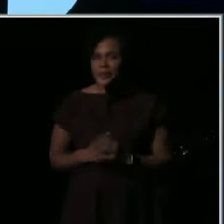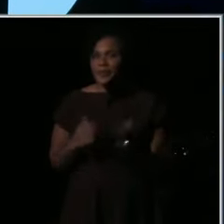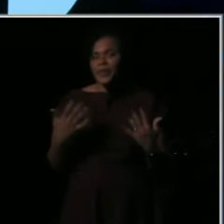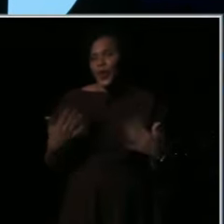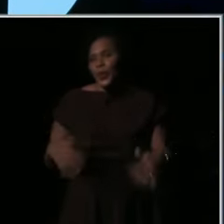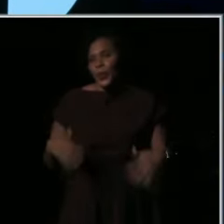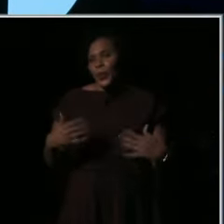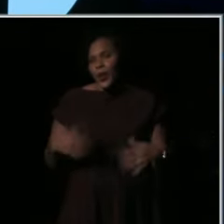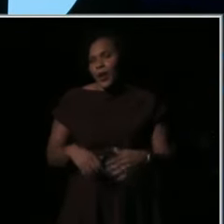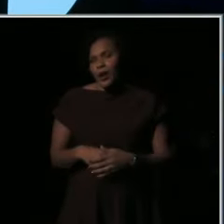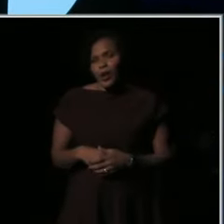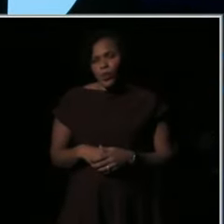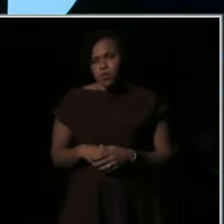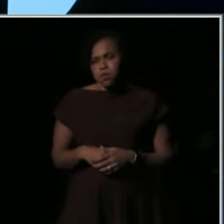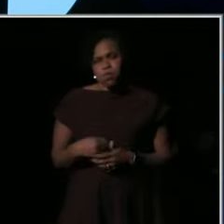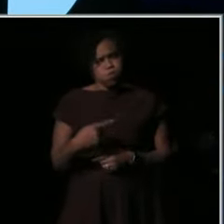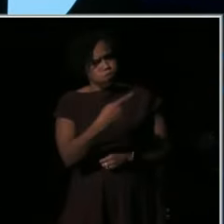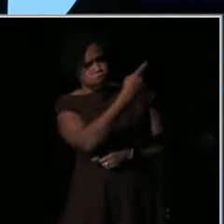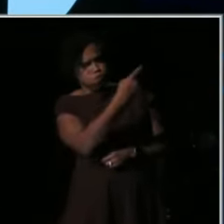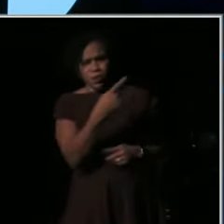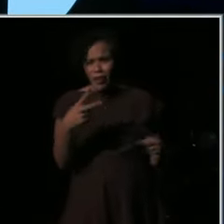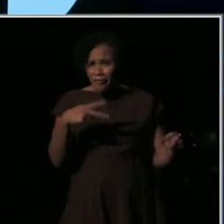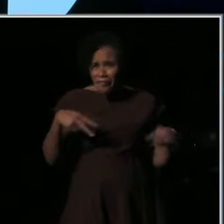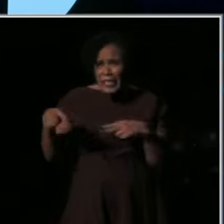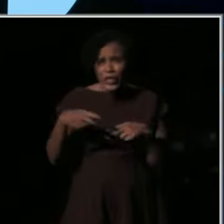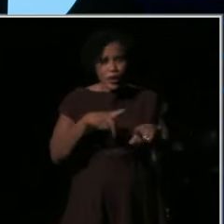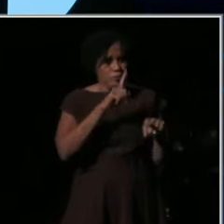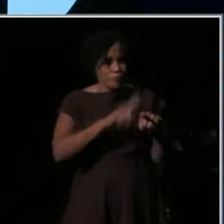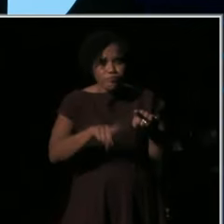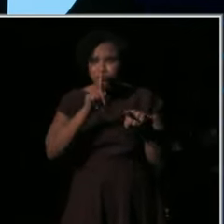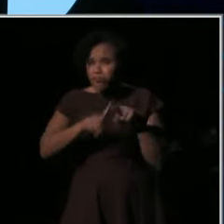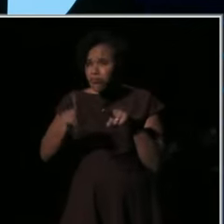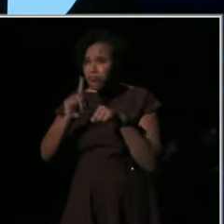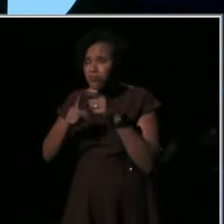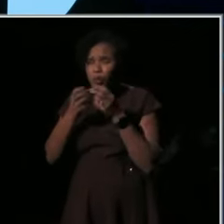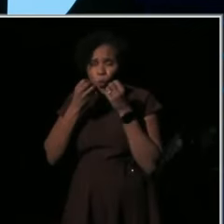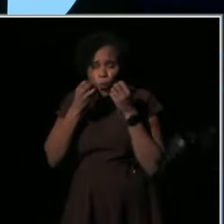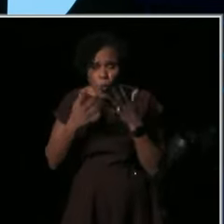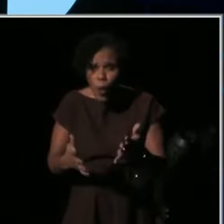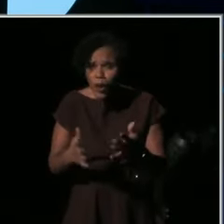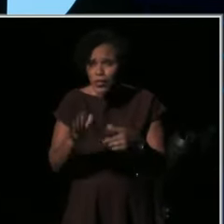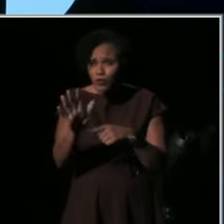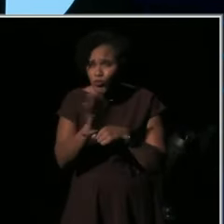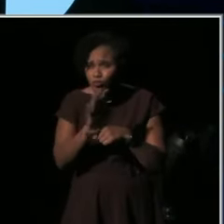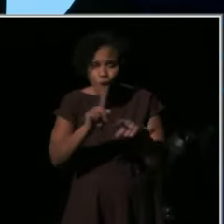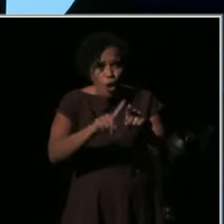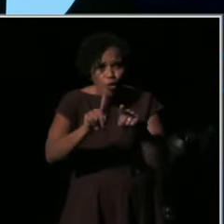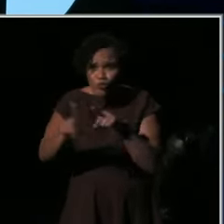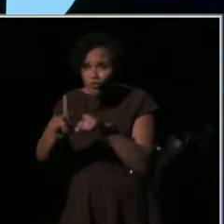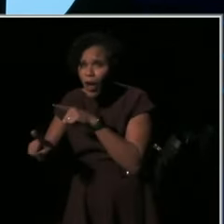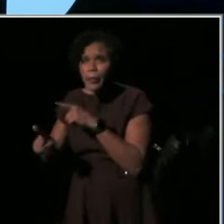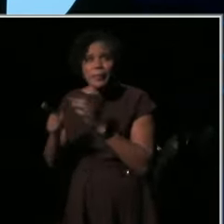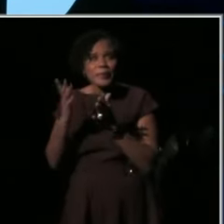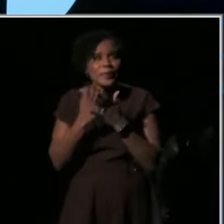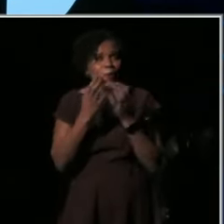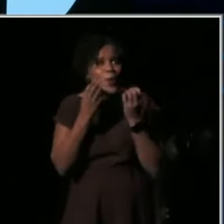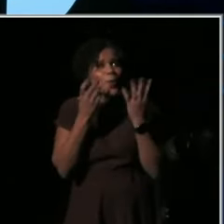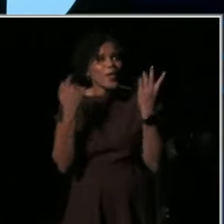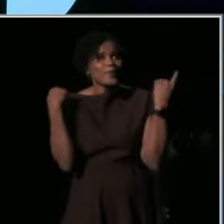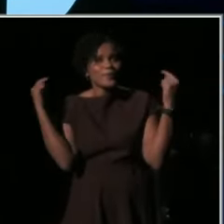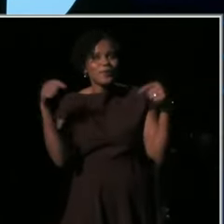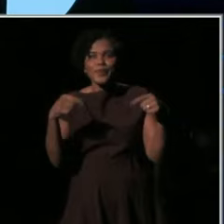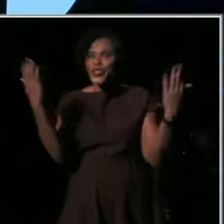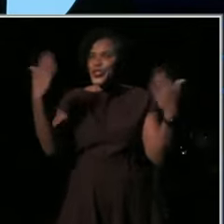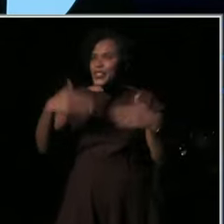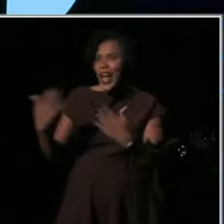Well, what an amazing VT, showcasing so many wonderful programs. And it is indeed wonderful to be here